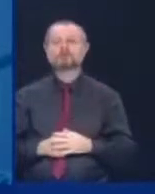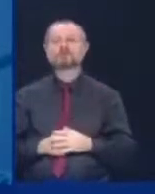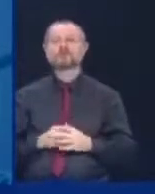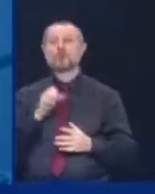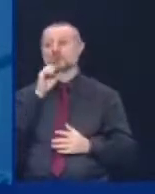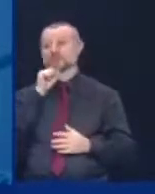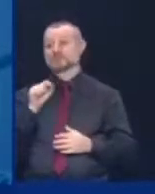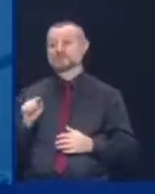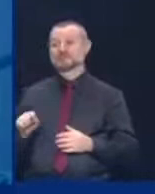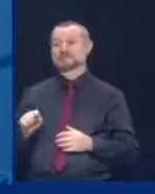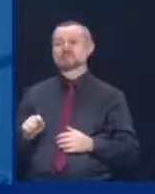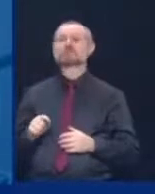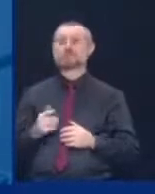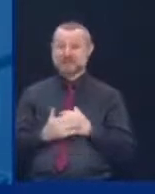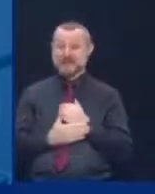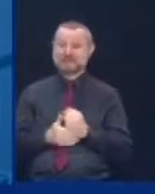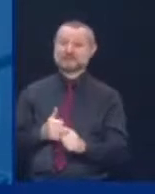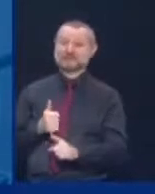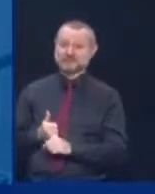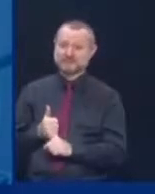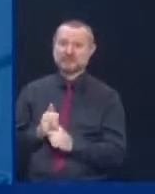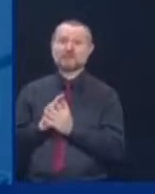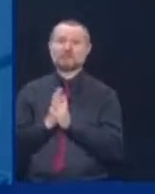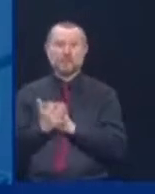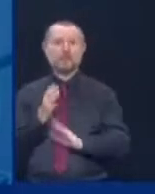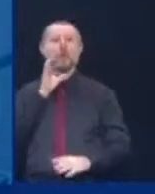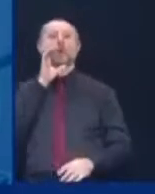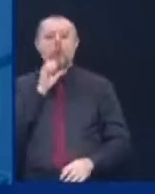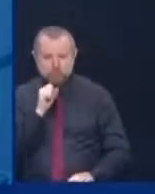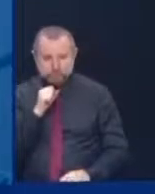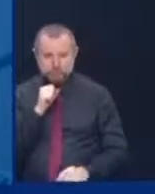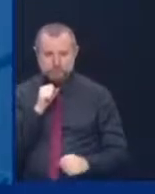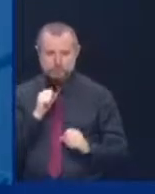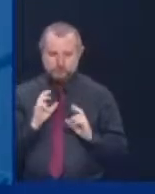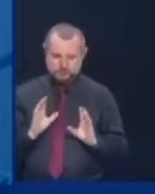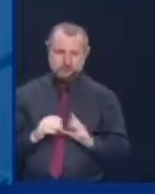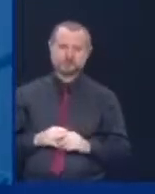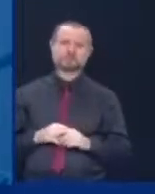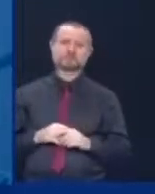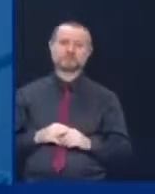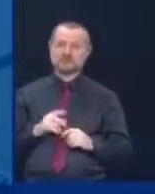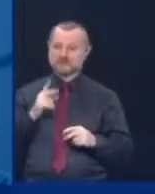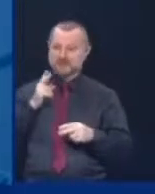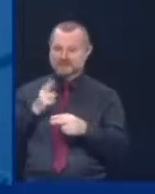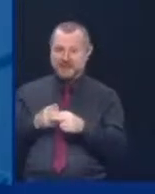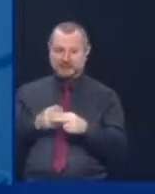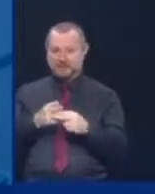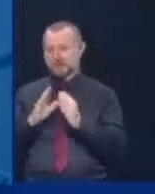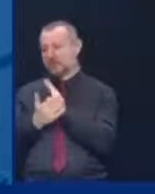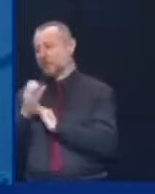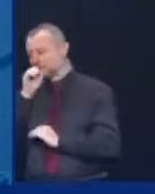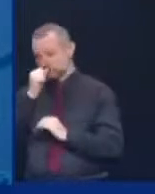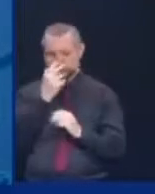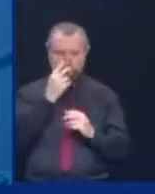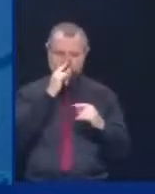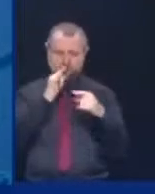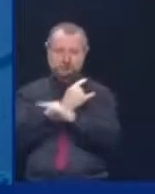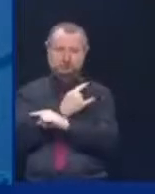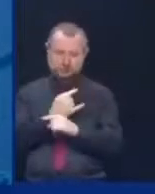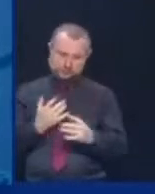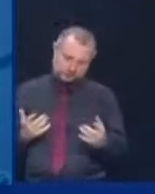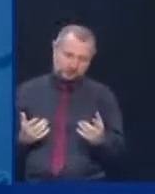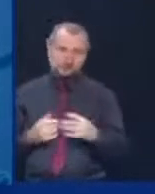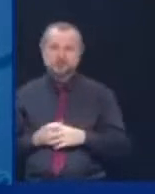an orange zone. Unfortunate coincidence between Orange County and orange zone. Putnam